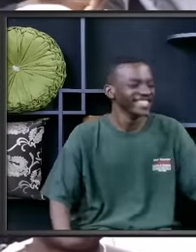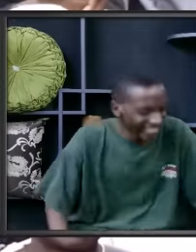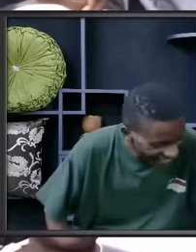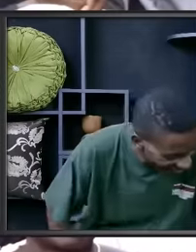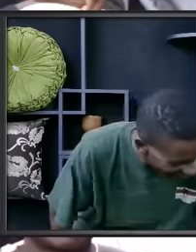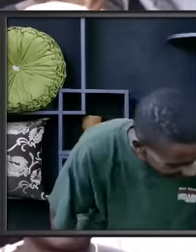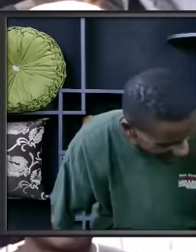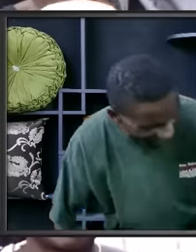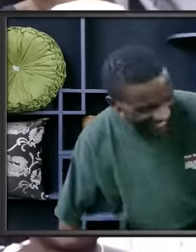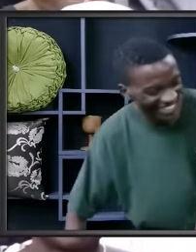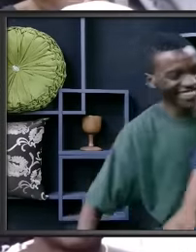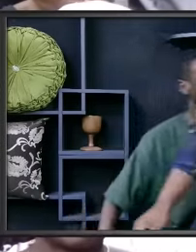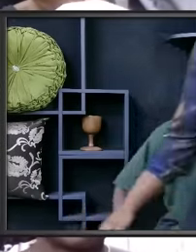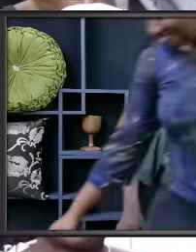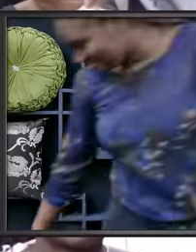run. Oh, yeah, translator.